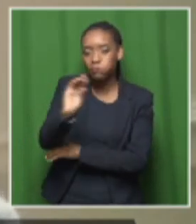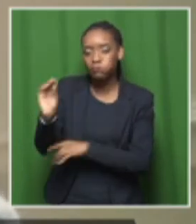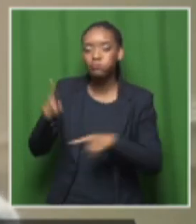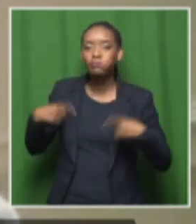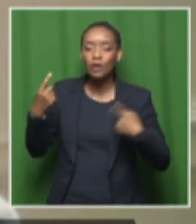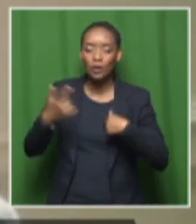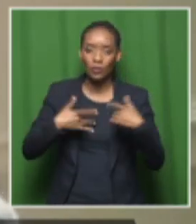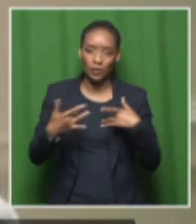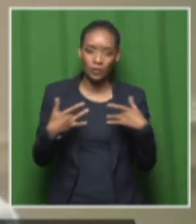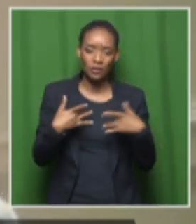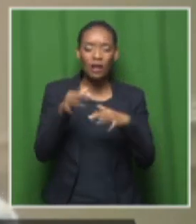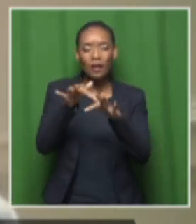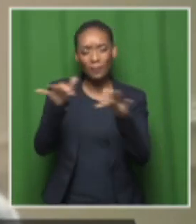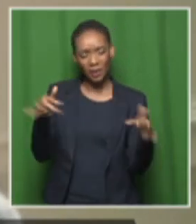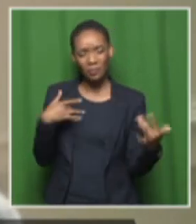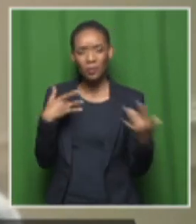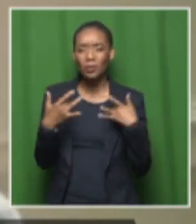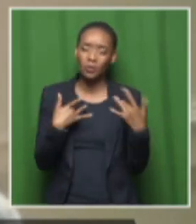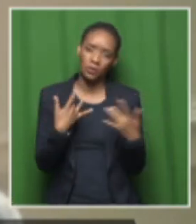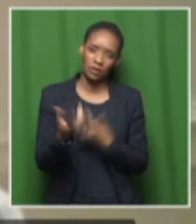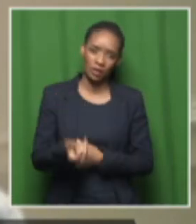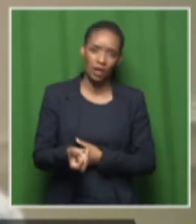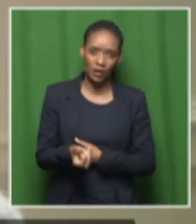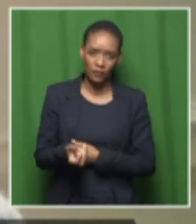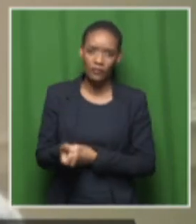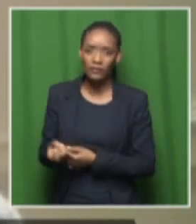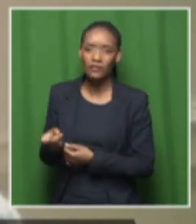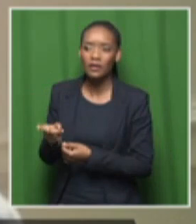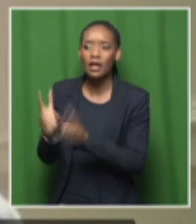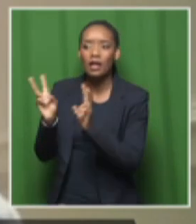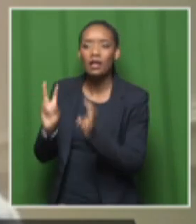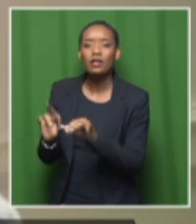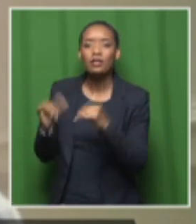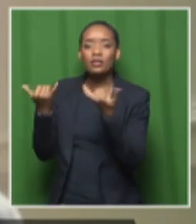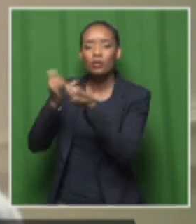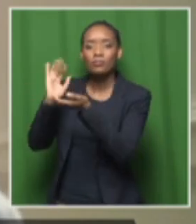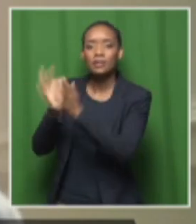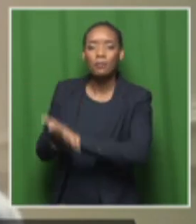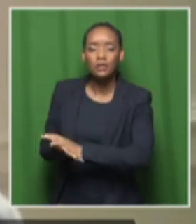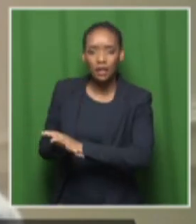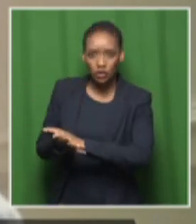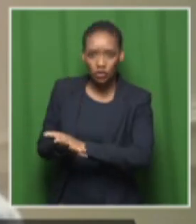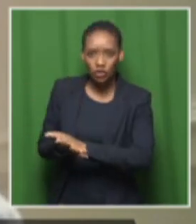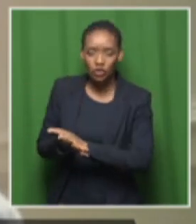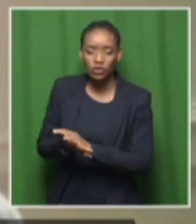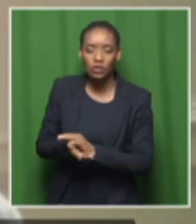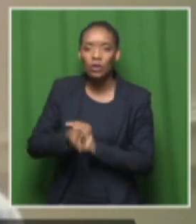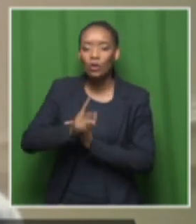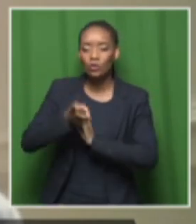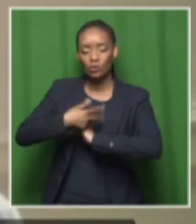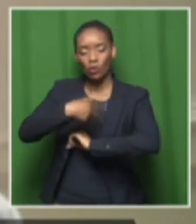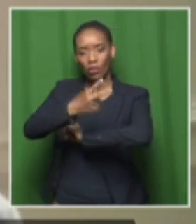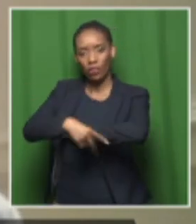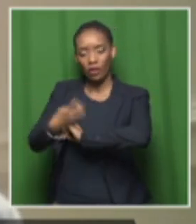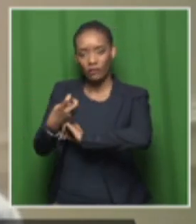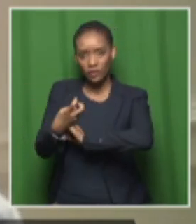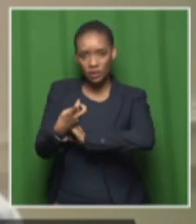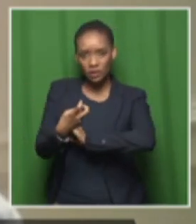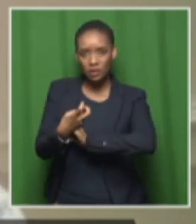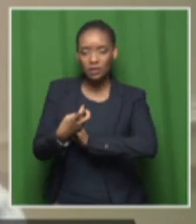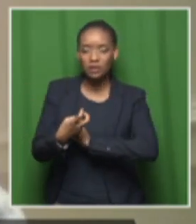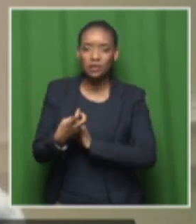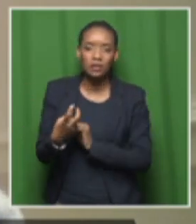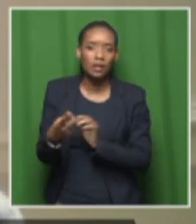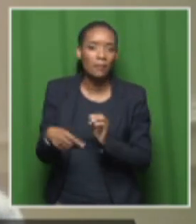about, that the public is concerned about, the sabotage that we are seeing at Eskom, and all the thefts